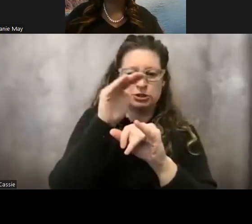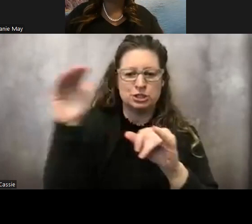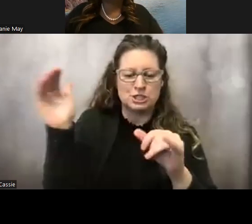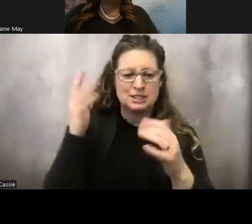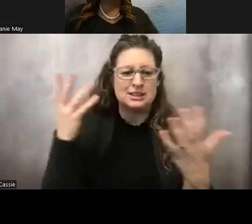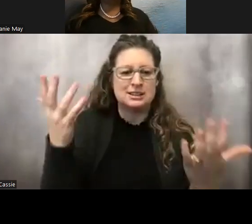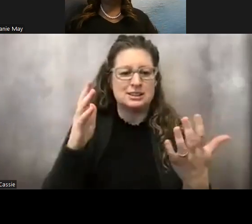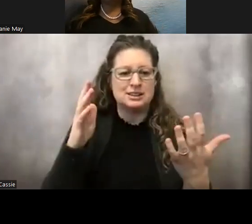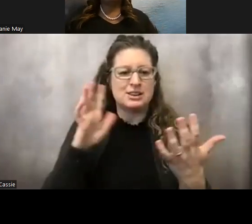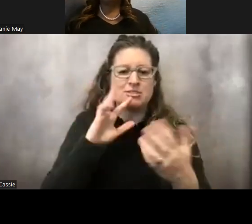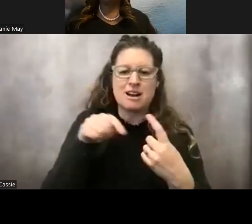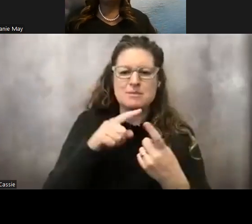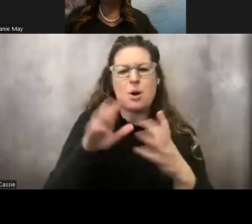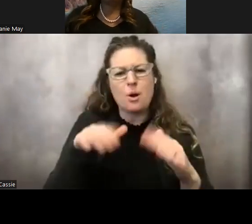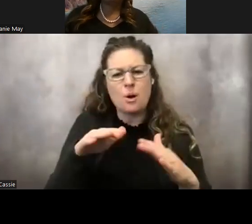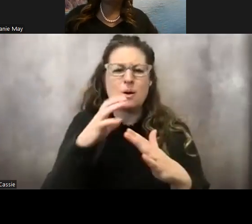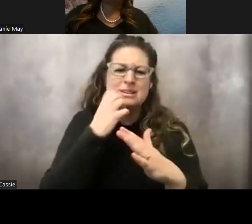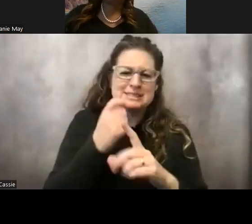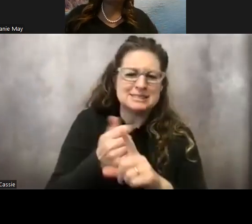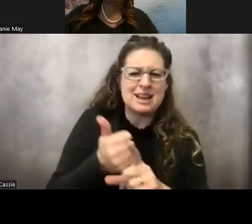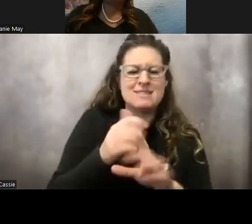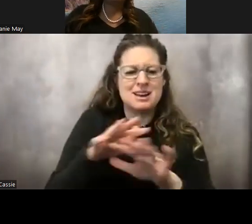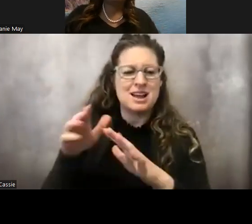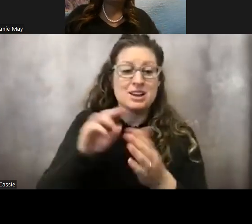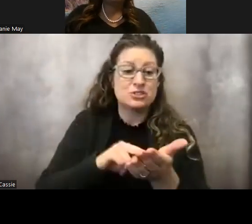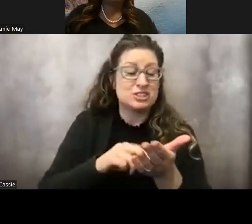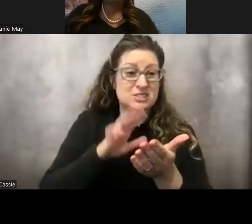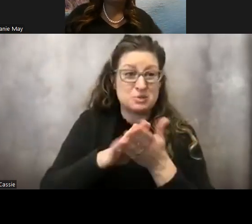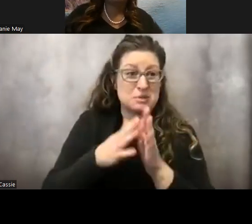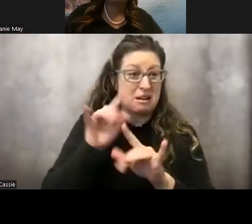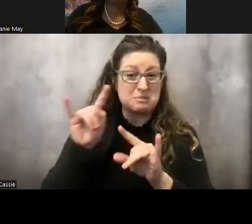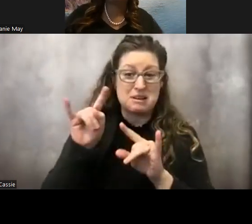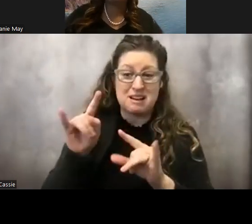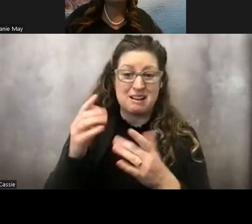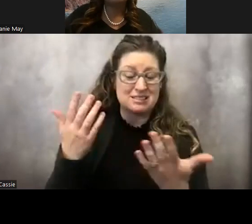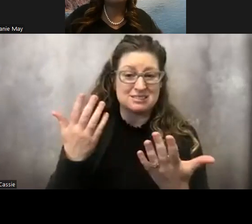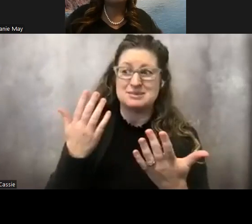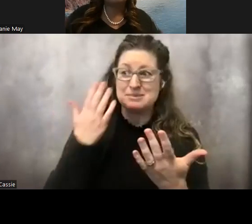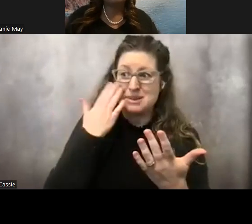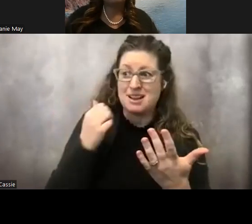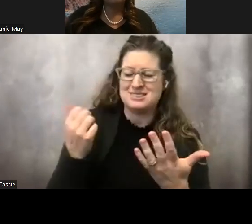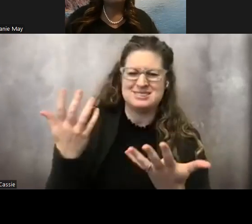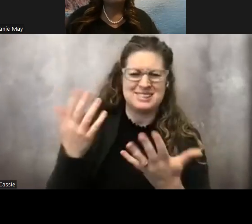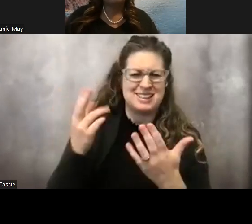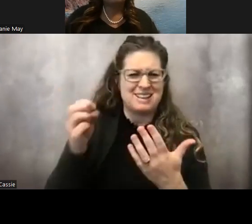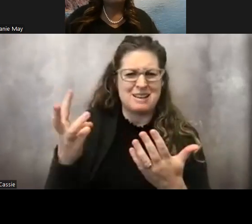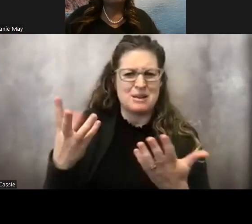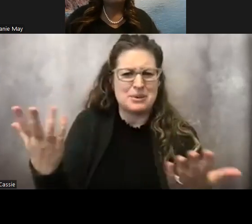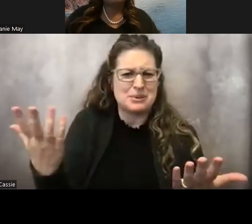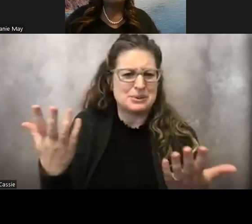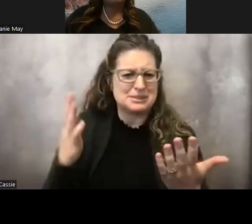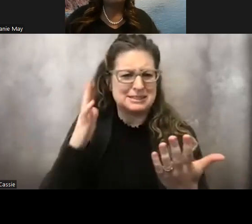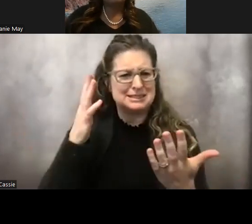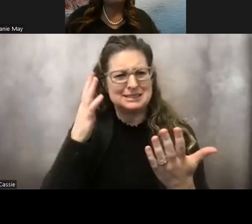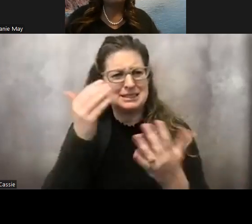would just mock that. I mean, it was just such a farce, so absurd, kind of the sense that